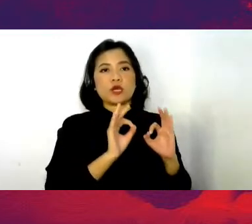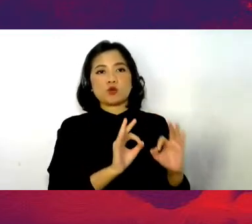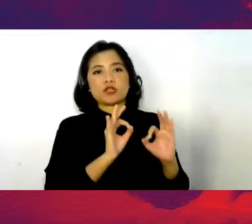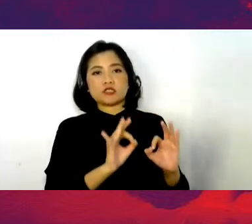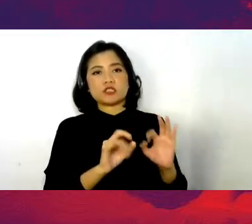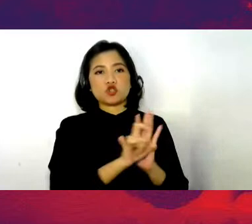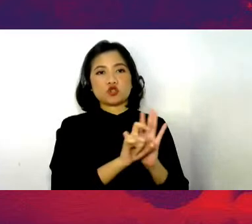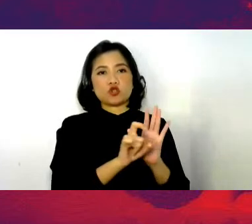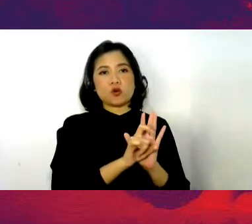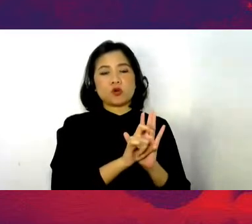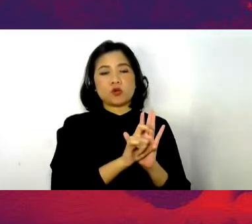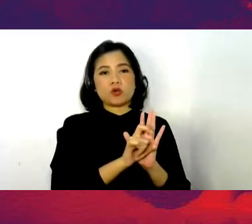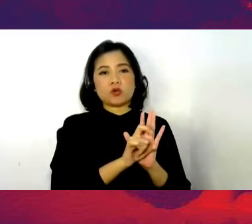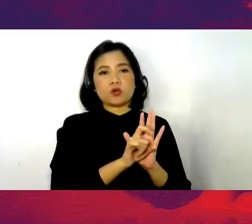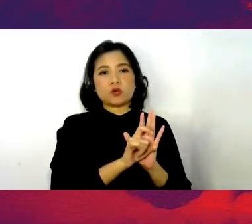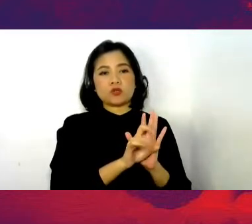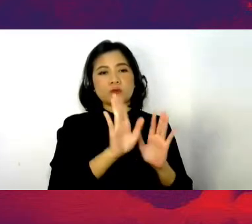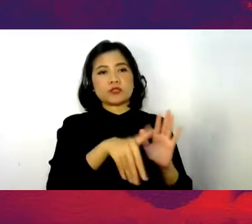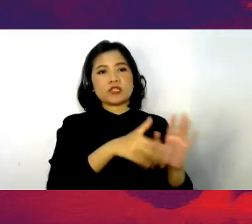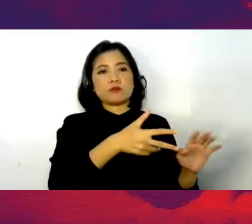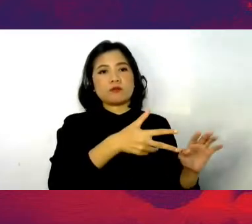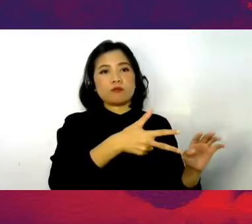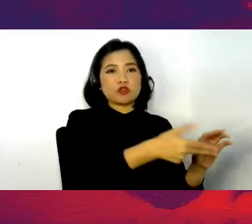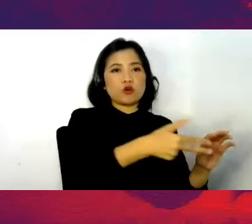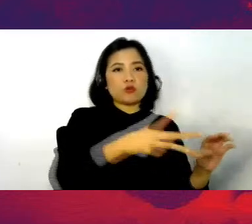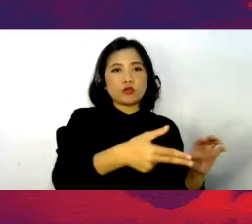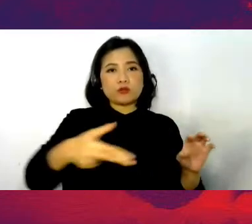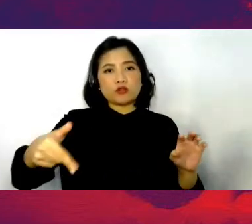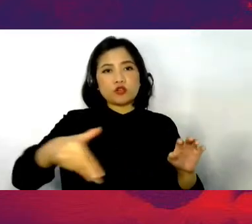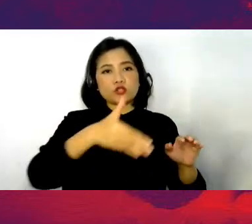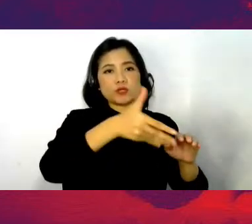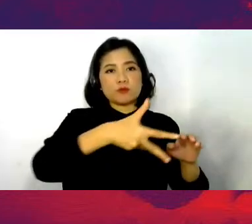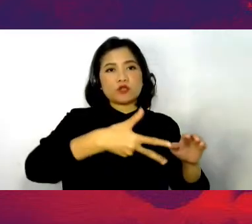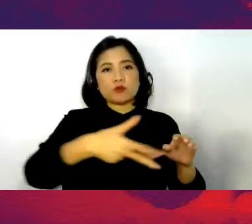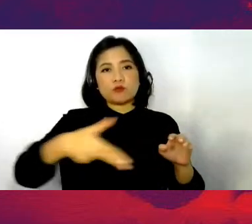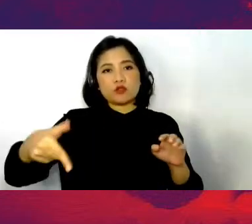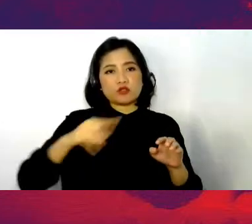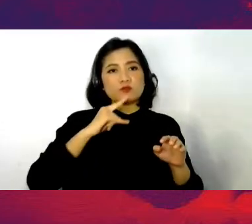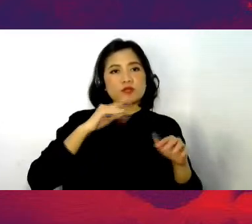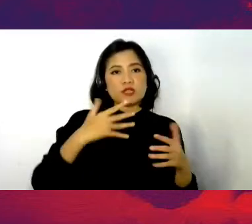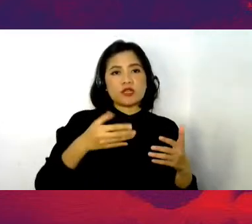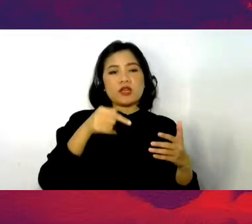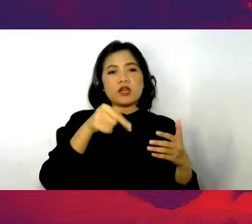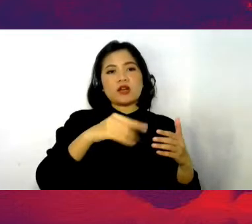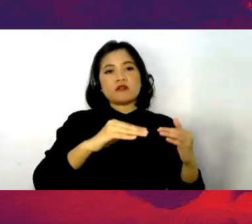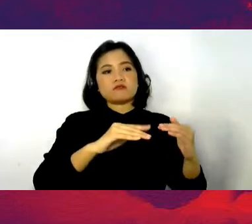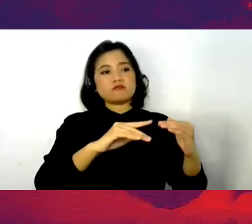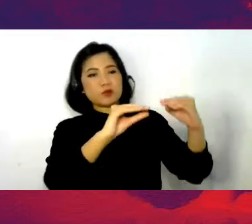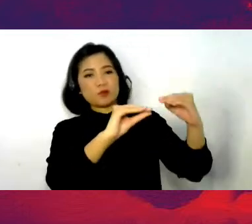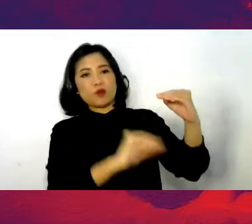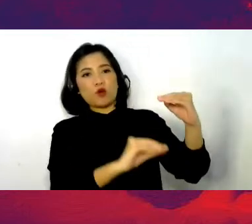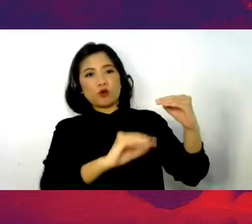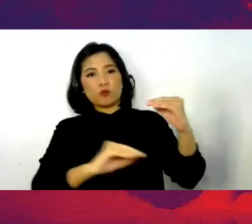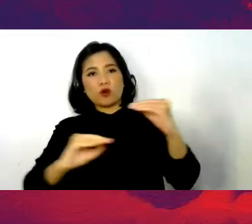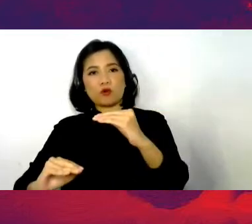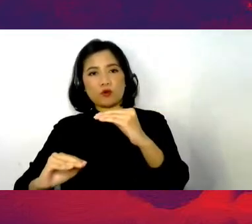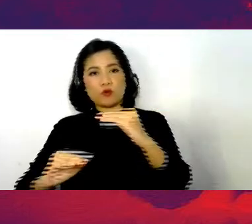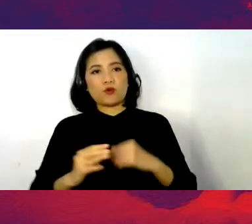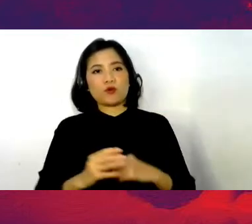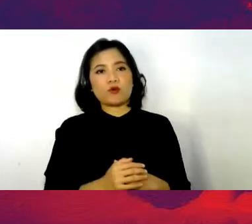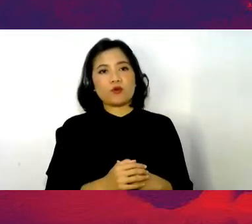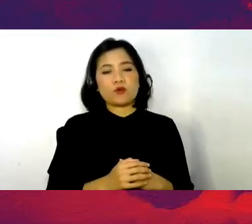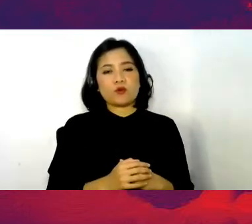word axioms when you were in school? I did. Anyone else? 11? Okay, that's a